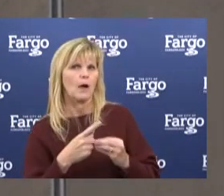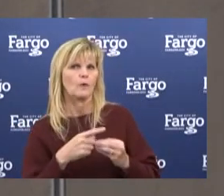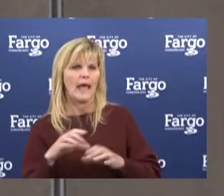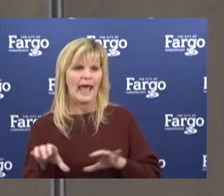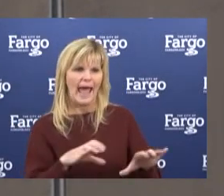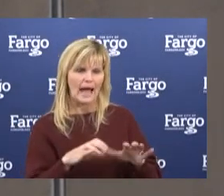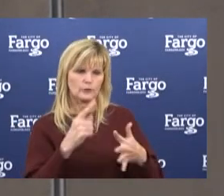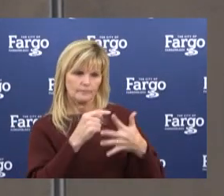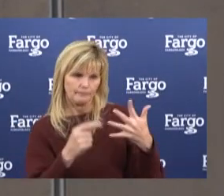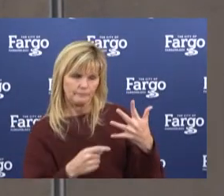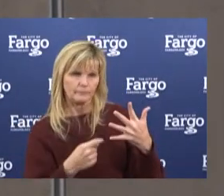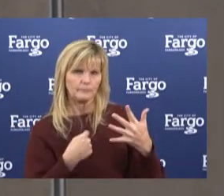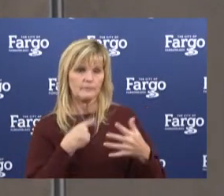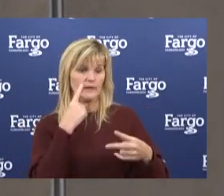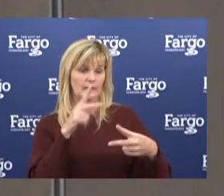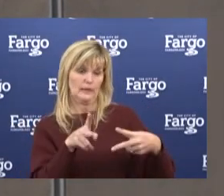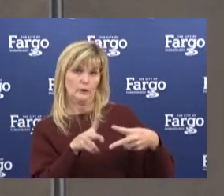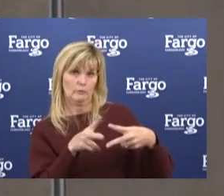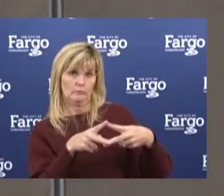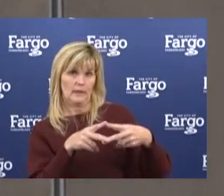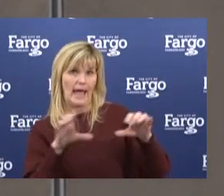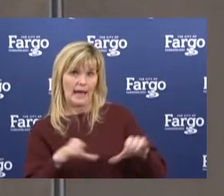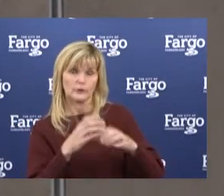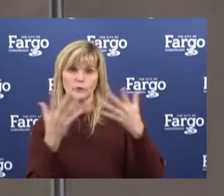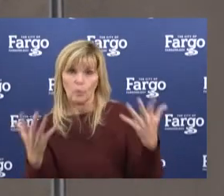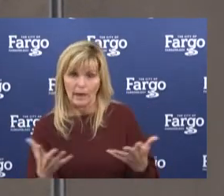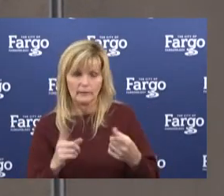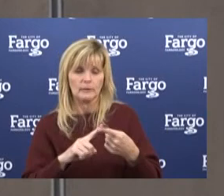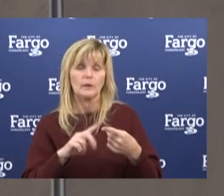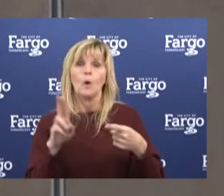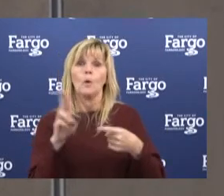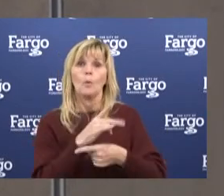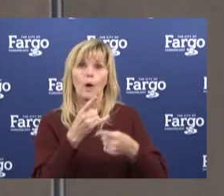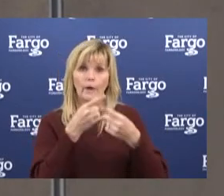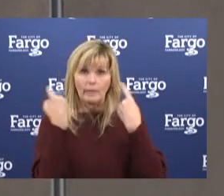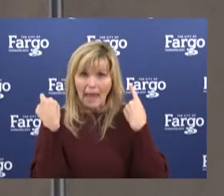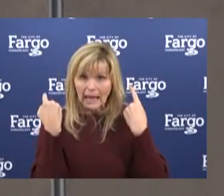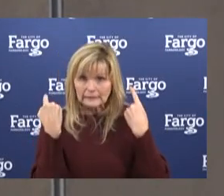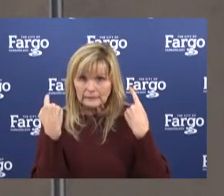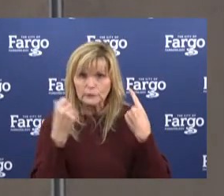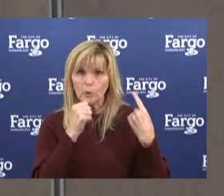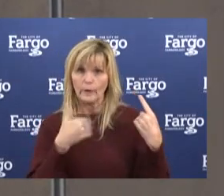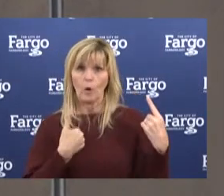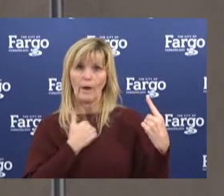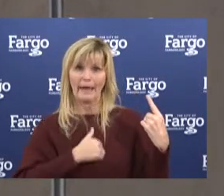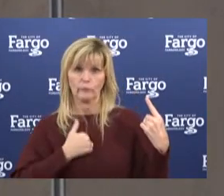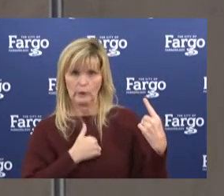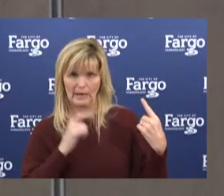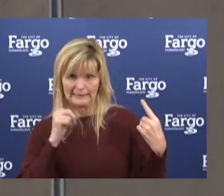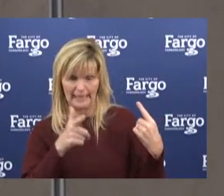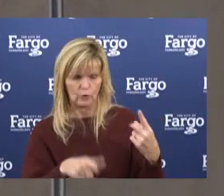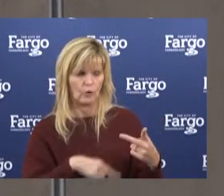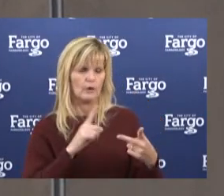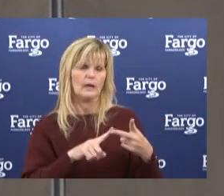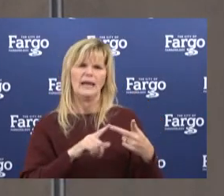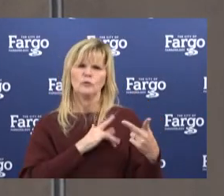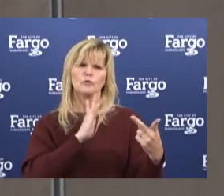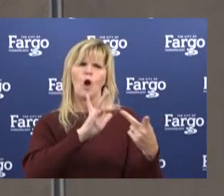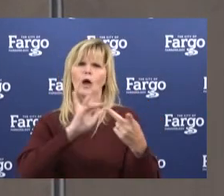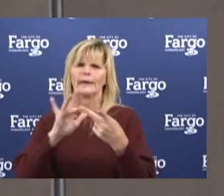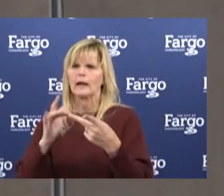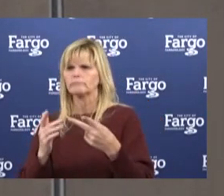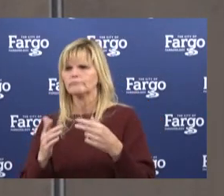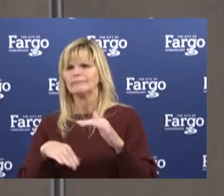items. So I think the 2 actions are to, wear the mask so we don't have the regrets, and to reach out to combat